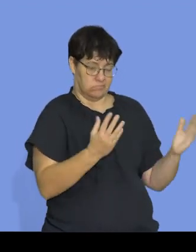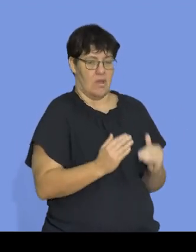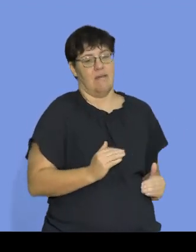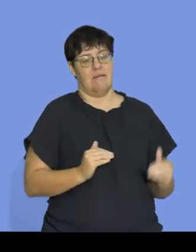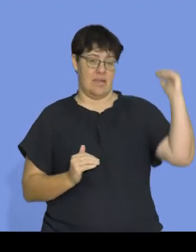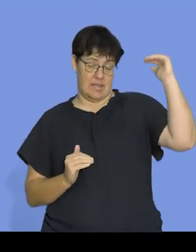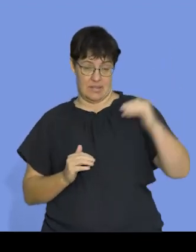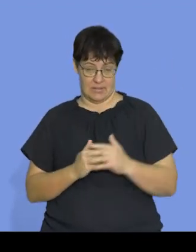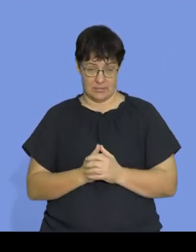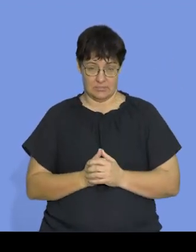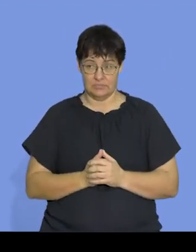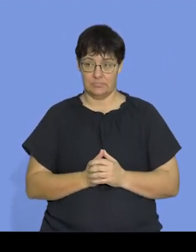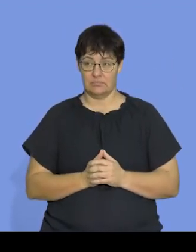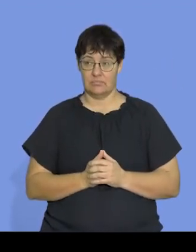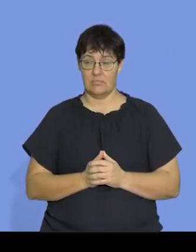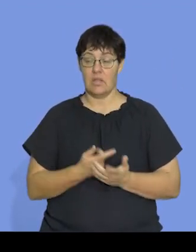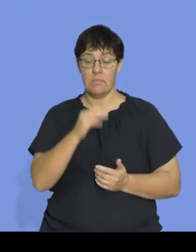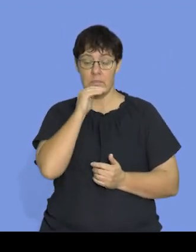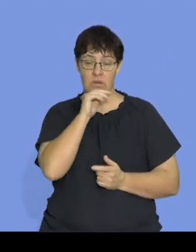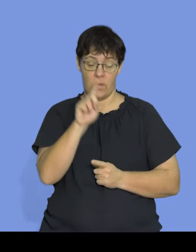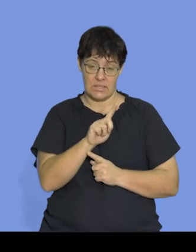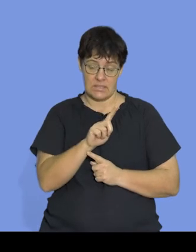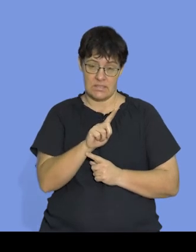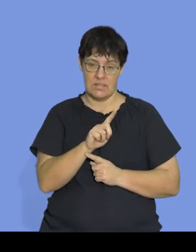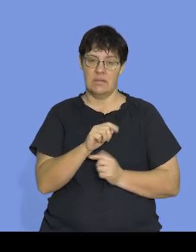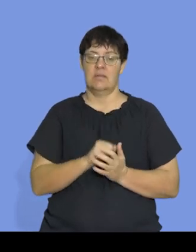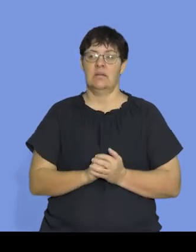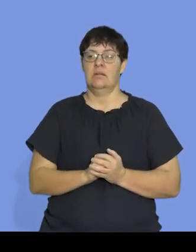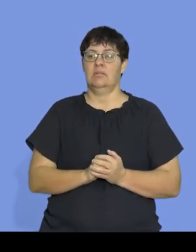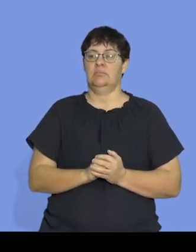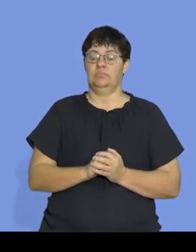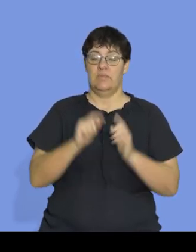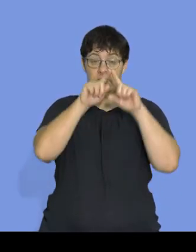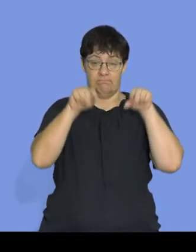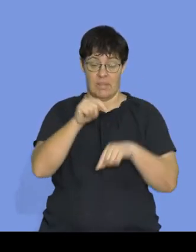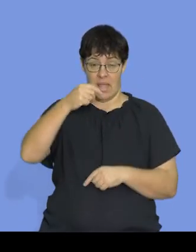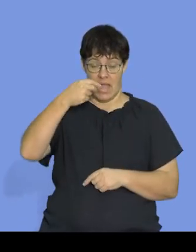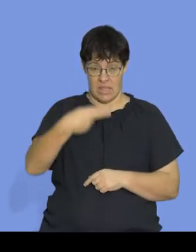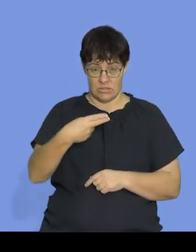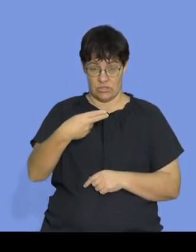of products, right, less the energy of the reactants,